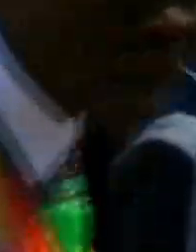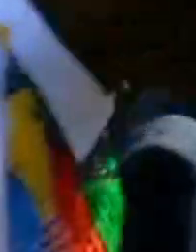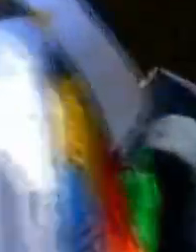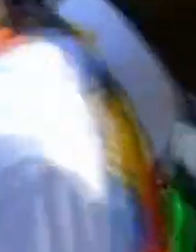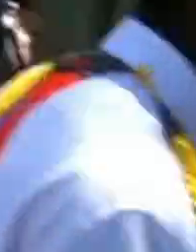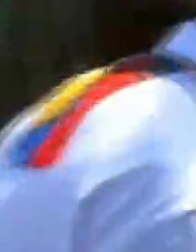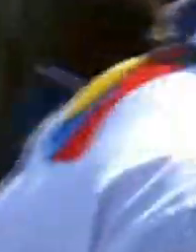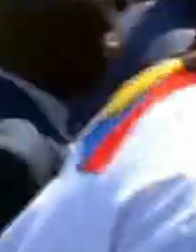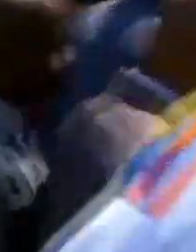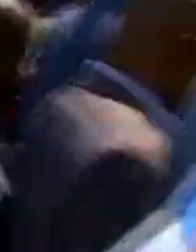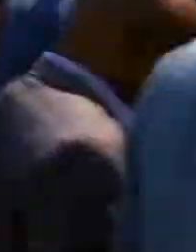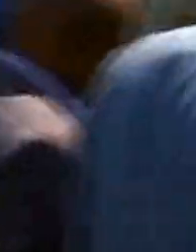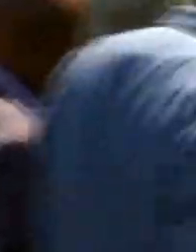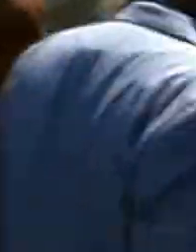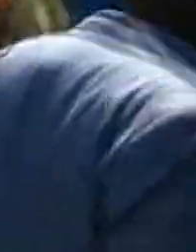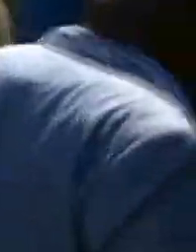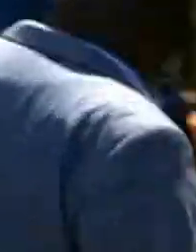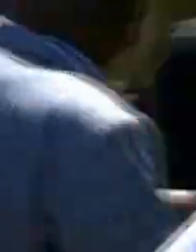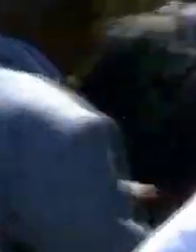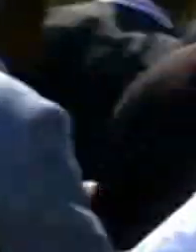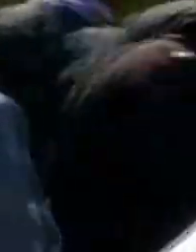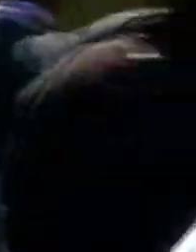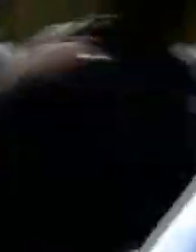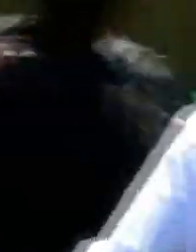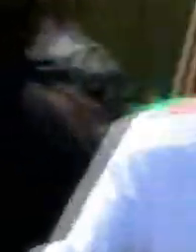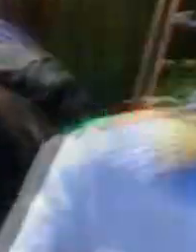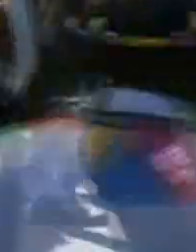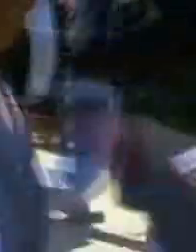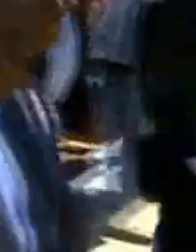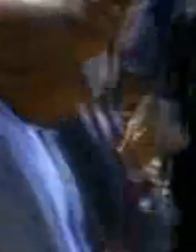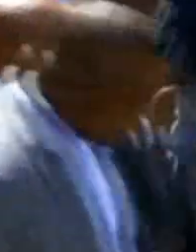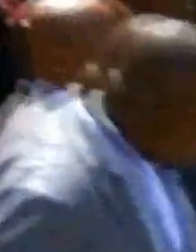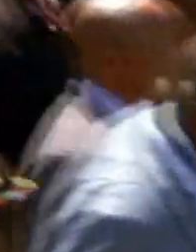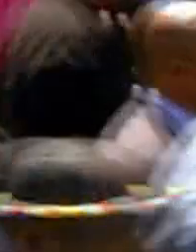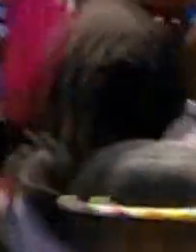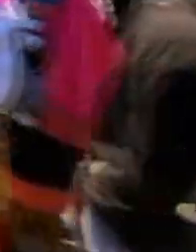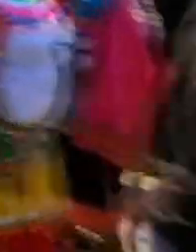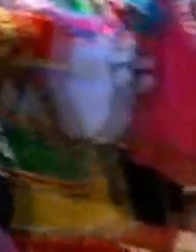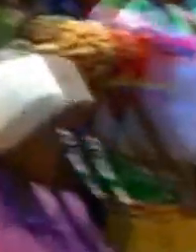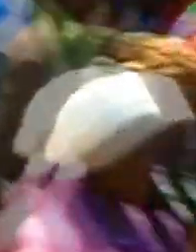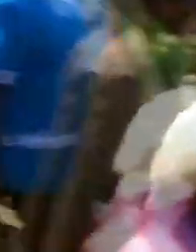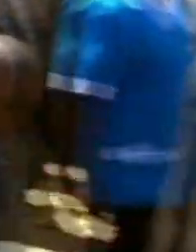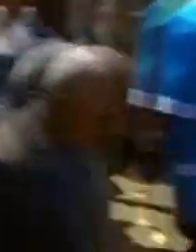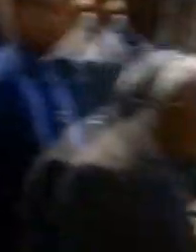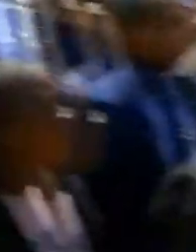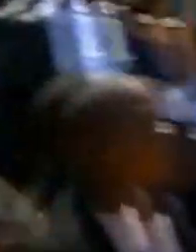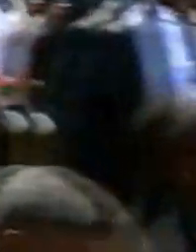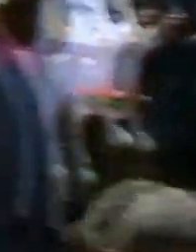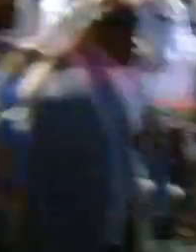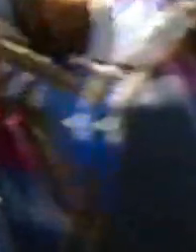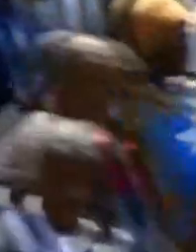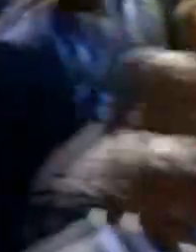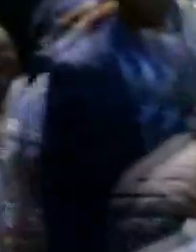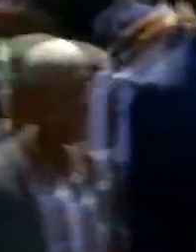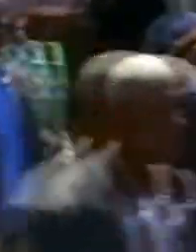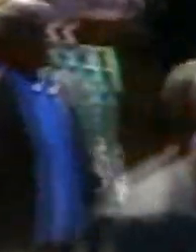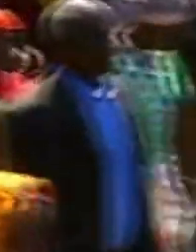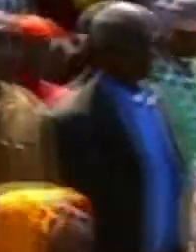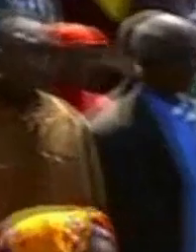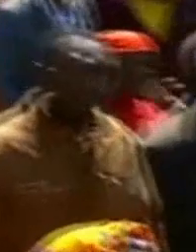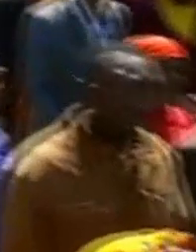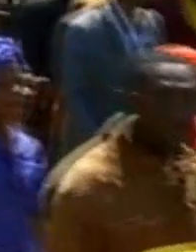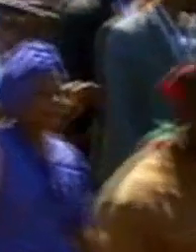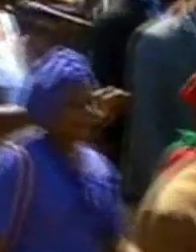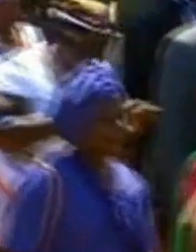Princess Masalanabo is the rightful person to be occupying that throne. So on Monday, next week Monday, the 10th of